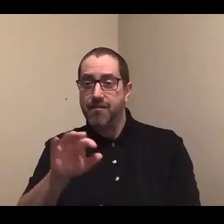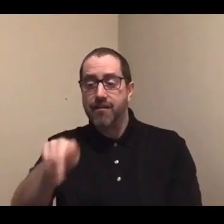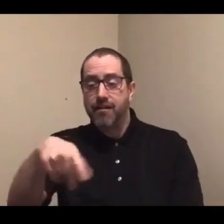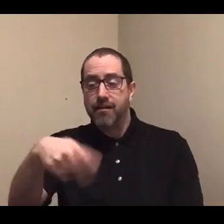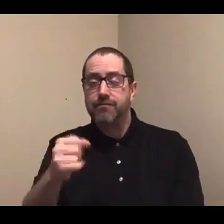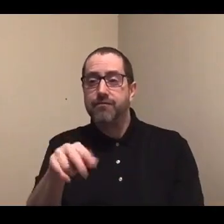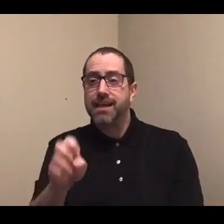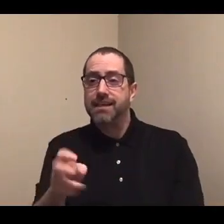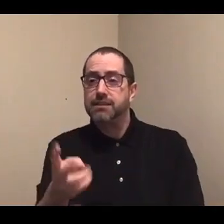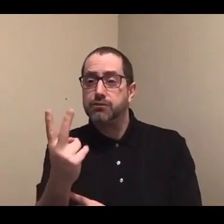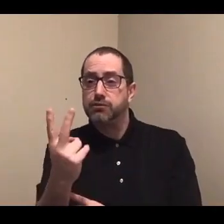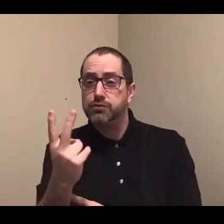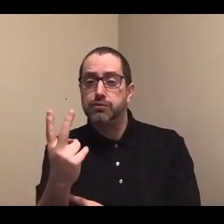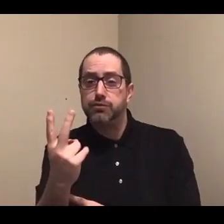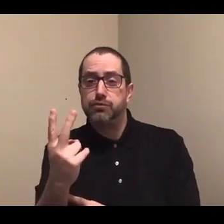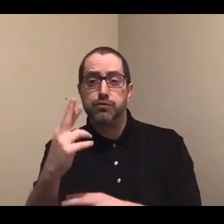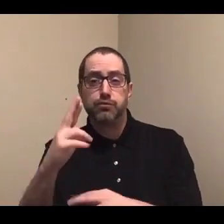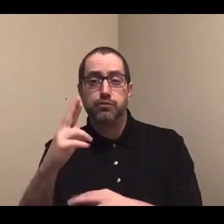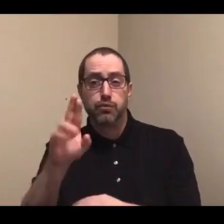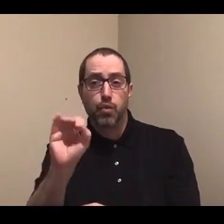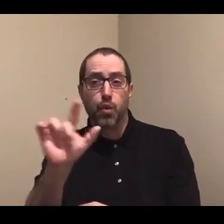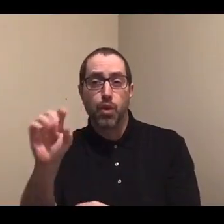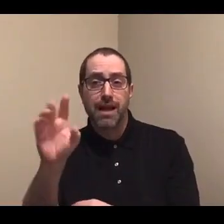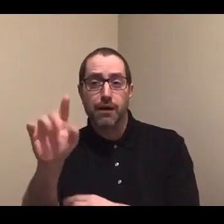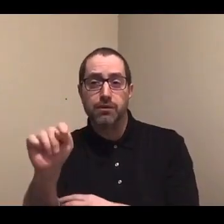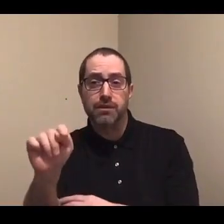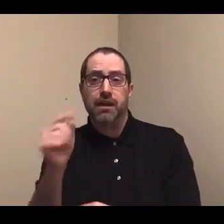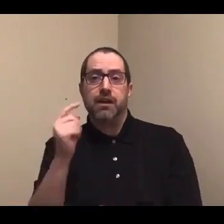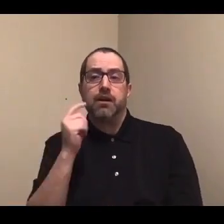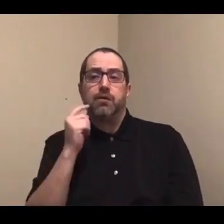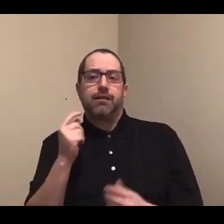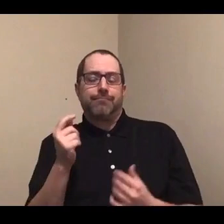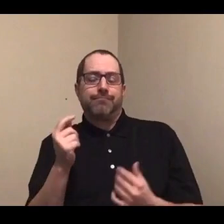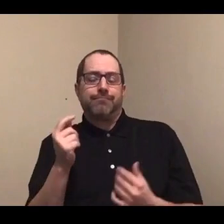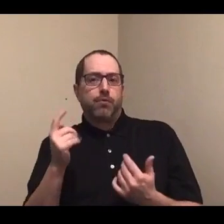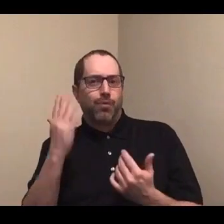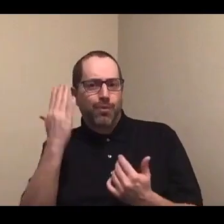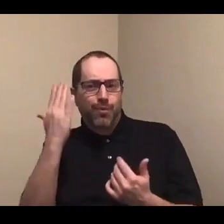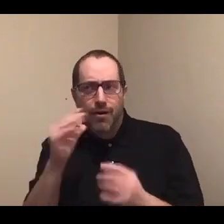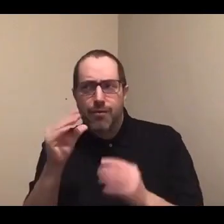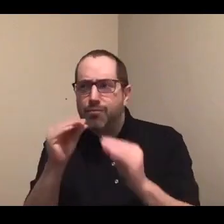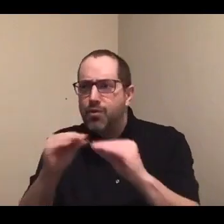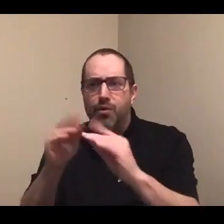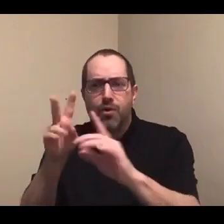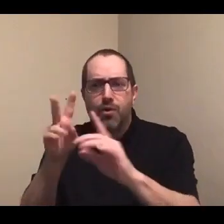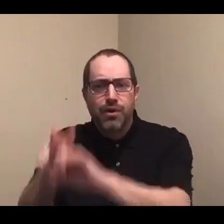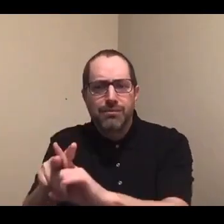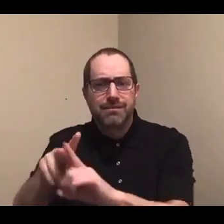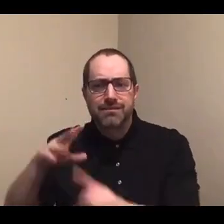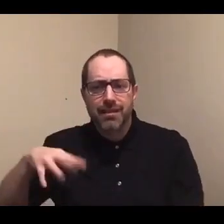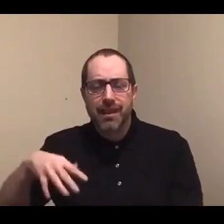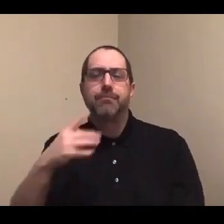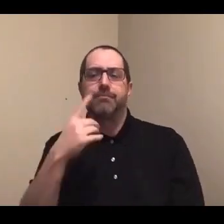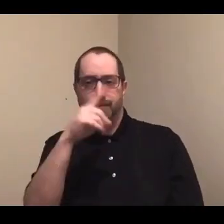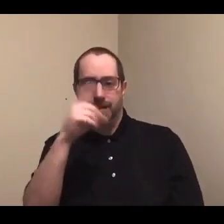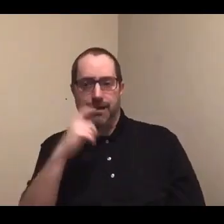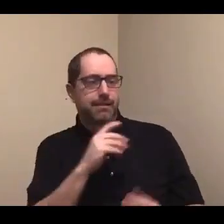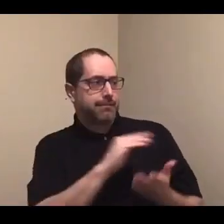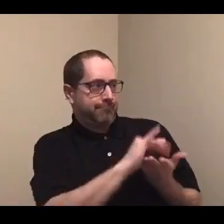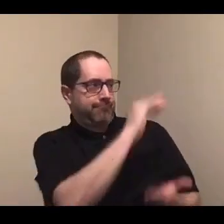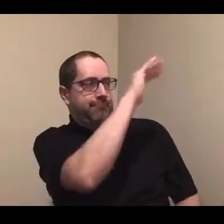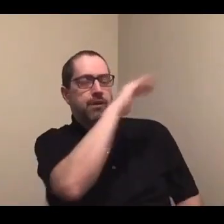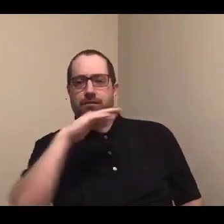come they're not showing up. And it's because we haven't achieved the level of vaccine supply in order to open up all of those different